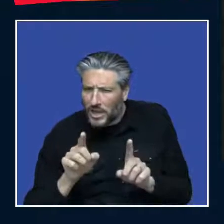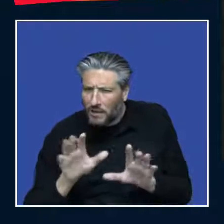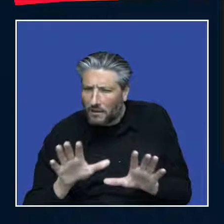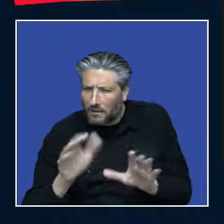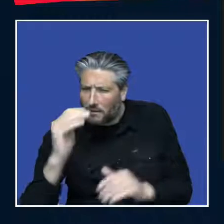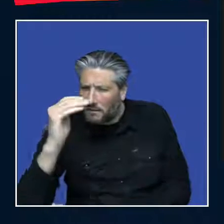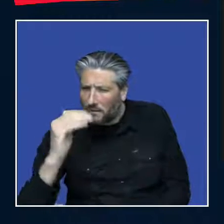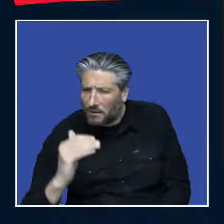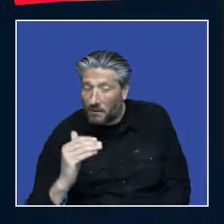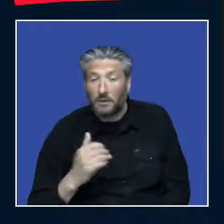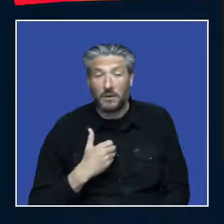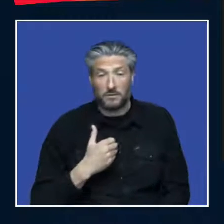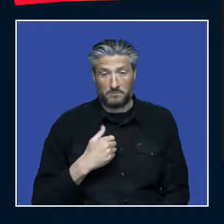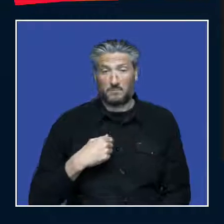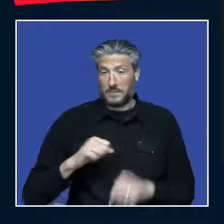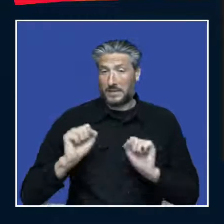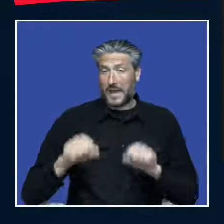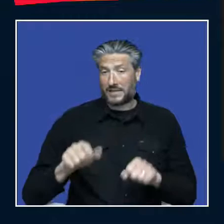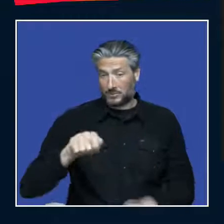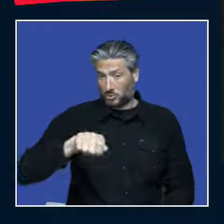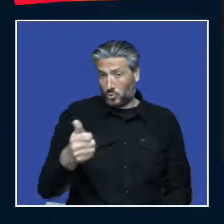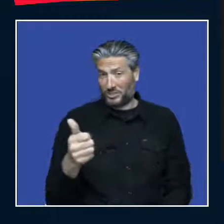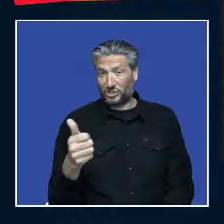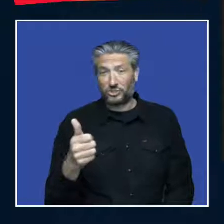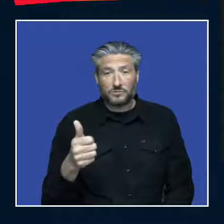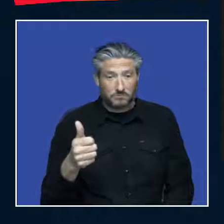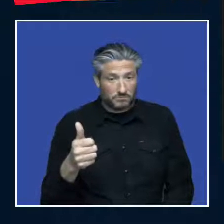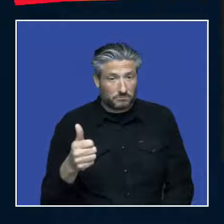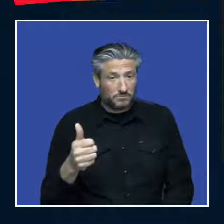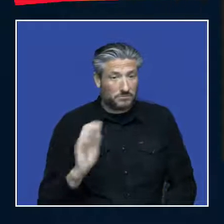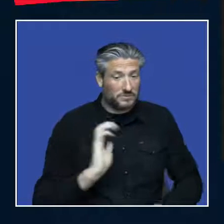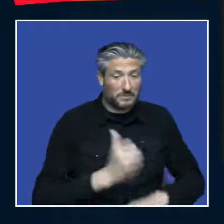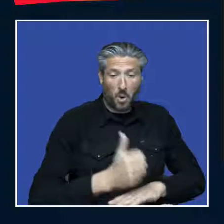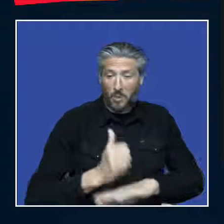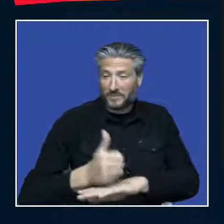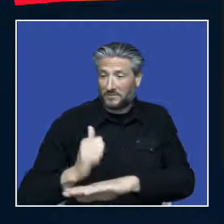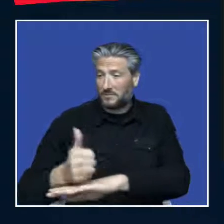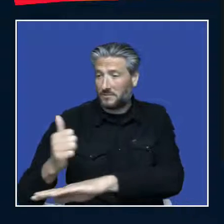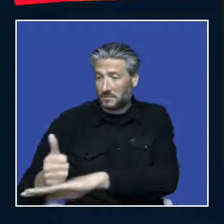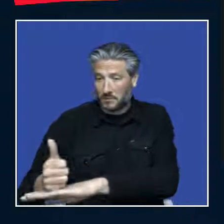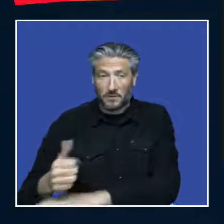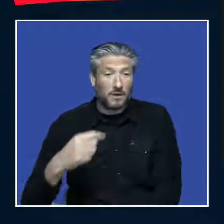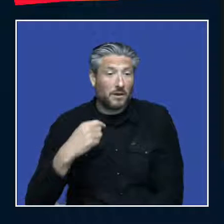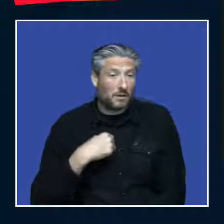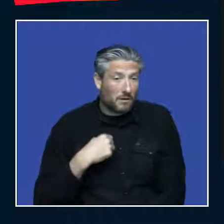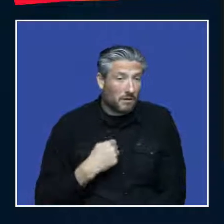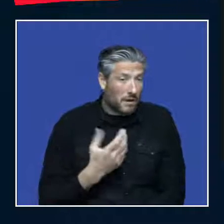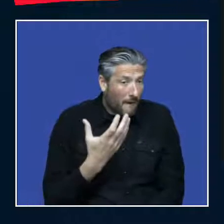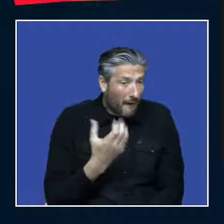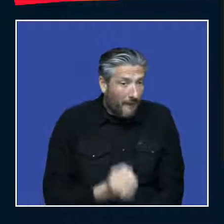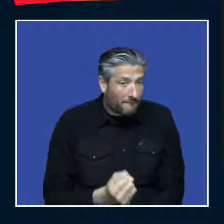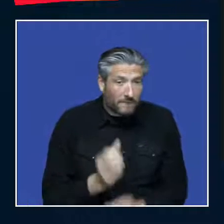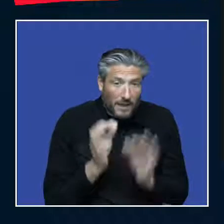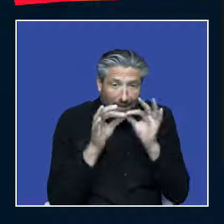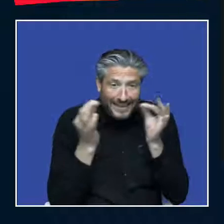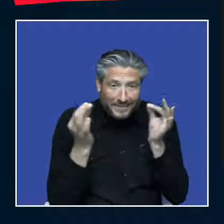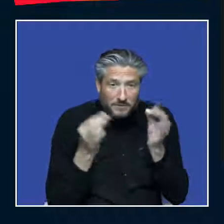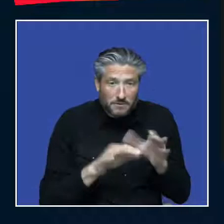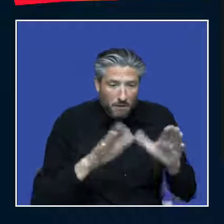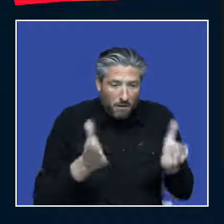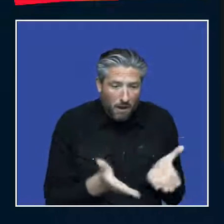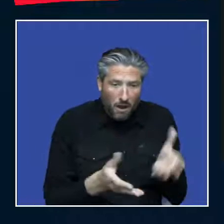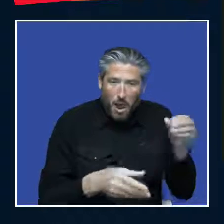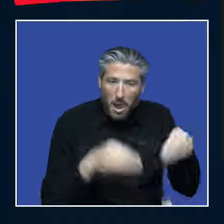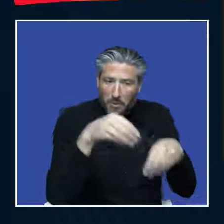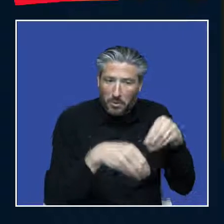deployment. And here I have like multiple things I can do. I mean, I'm on GitHub, so I could even just add GitHub actions here. Or I